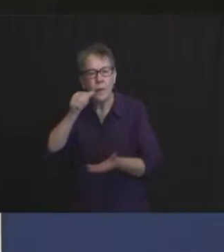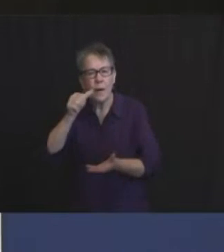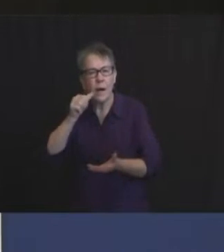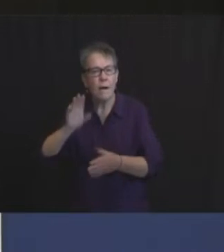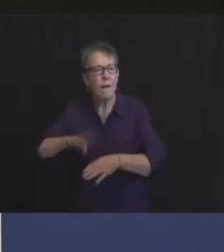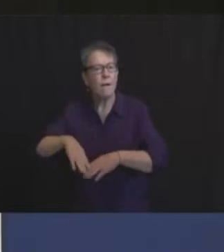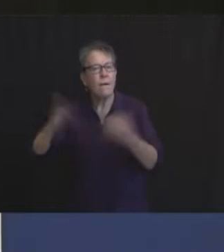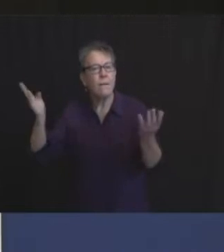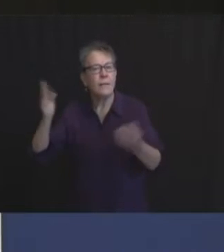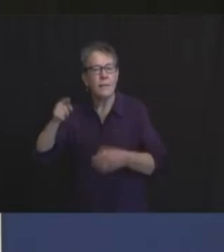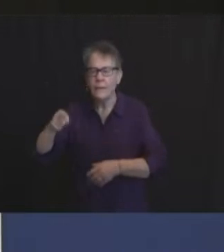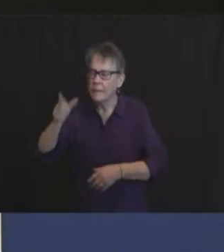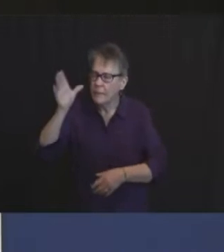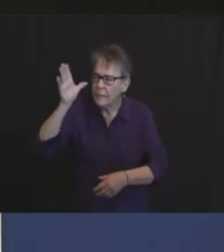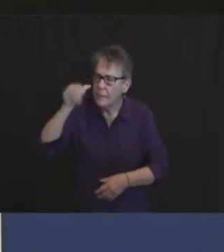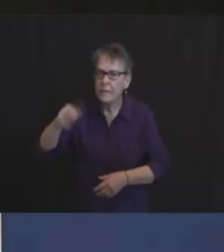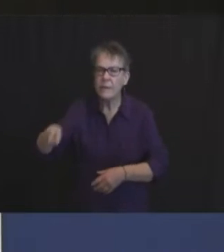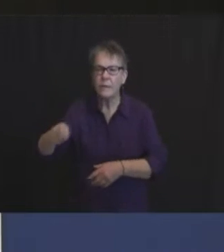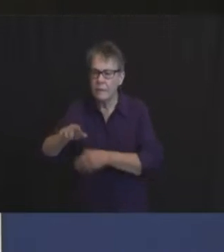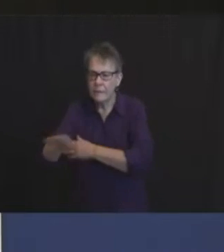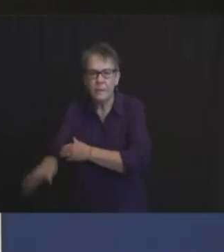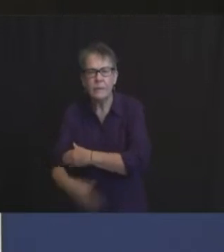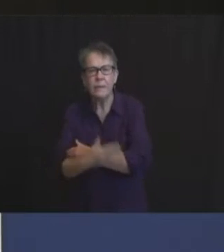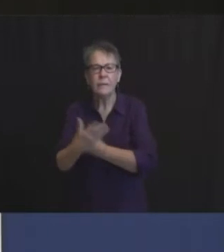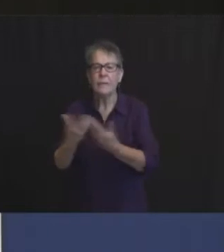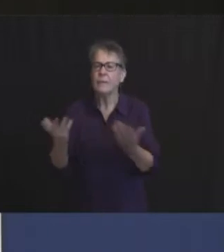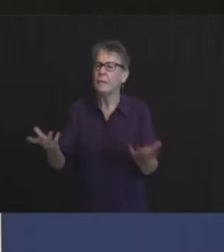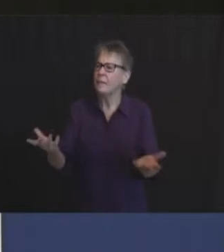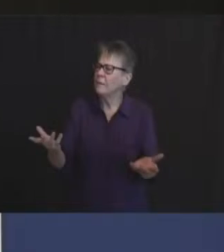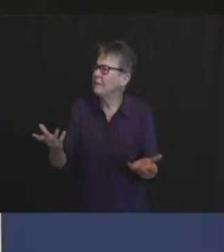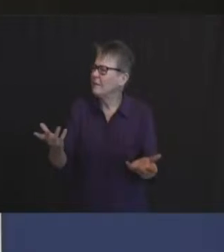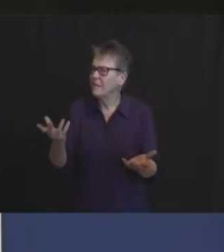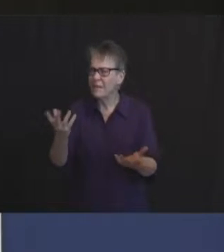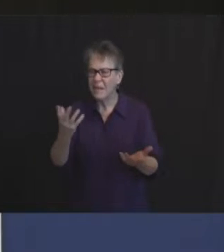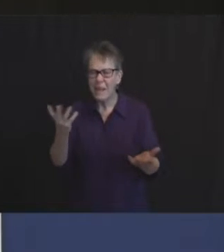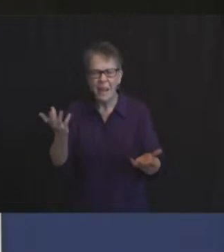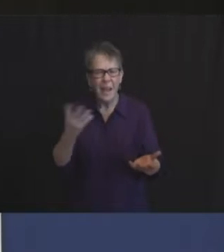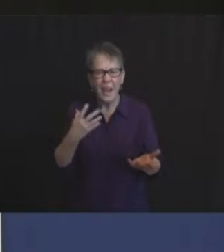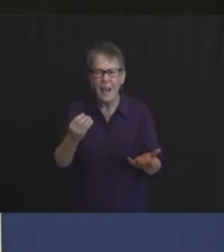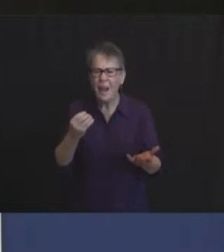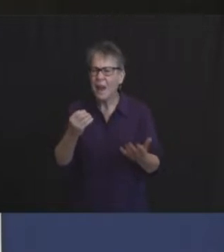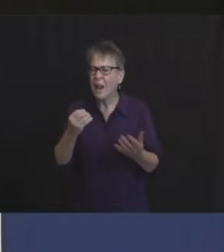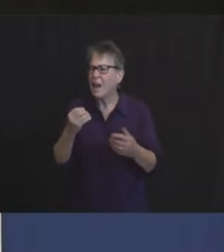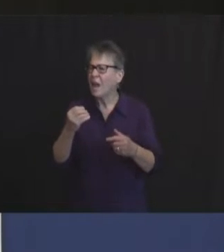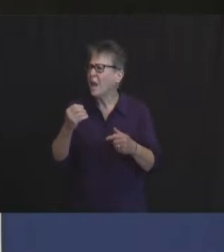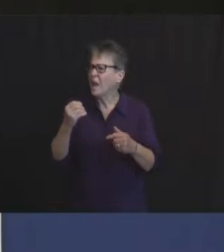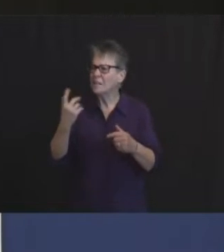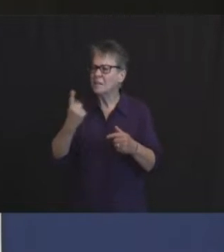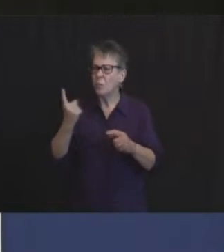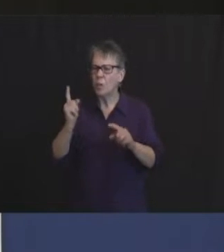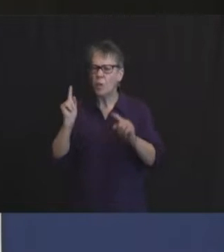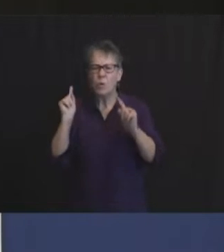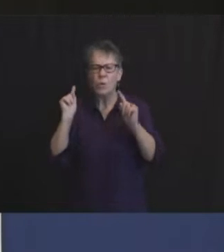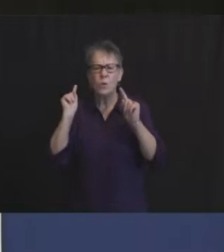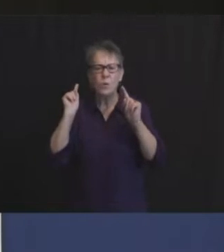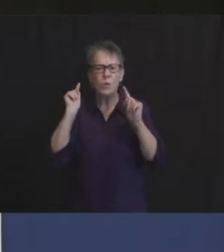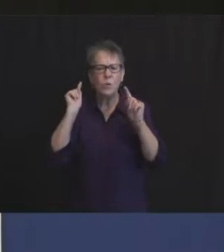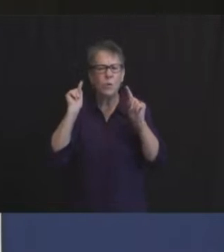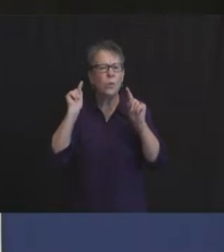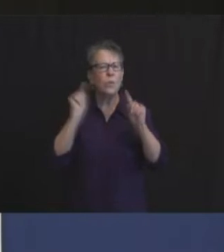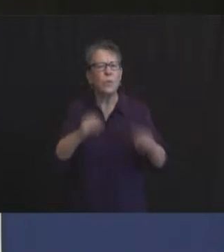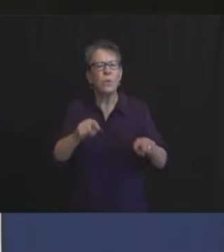that they attended a large New Year's Eve party that they found in a warehouse where there